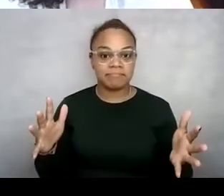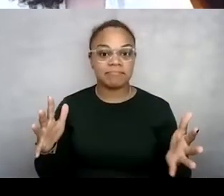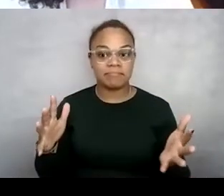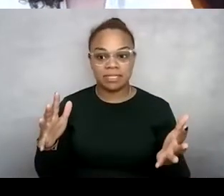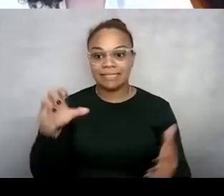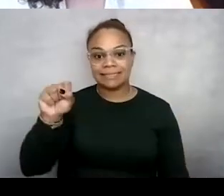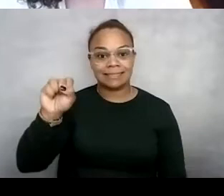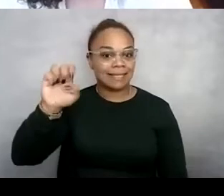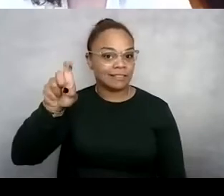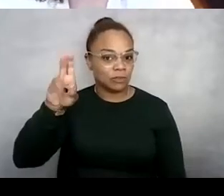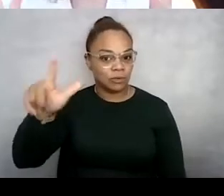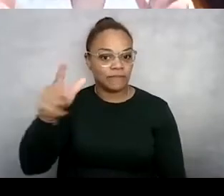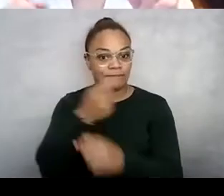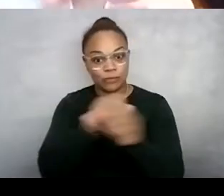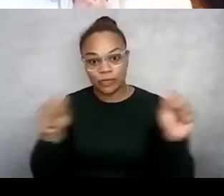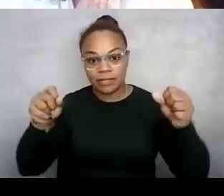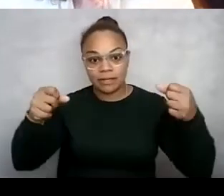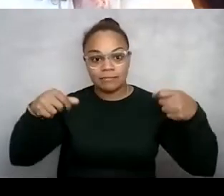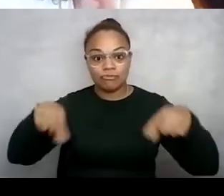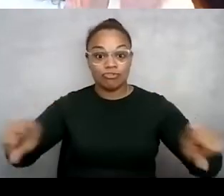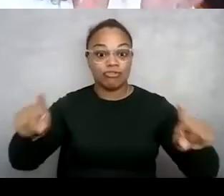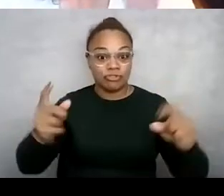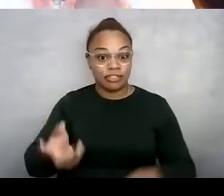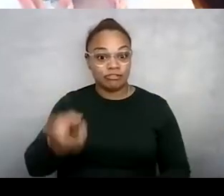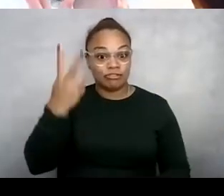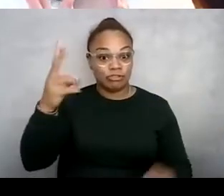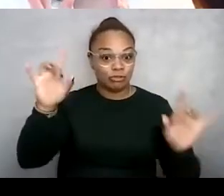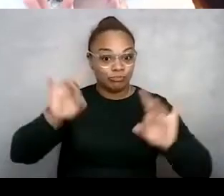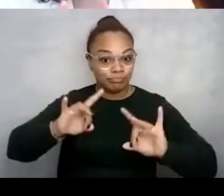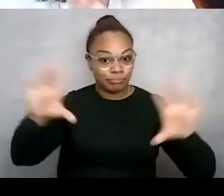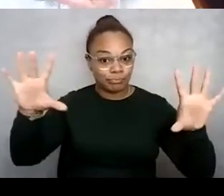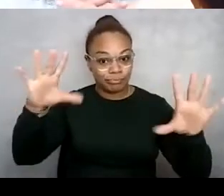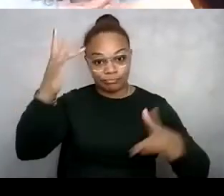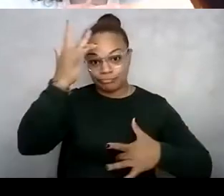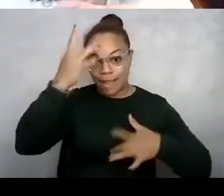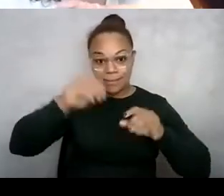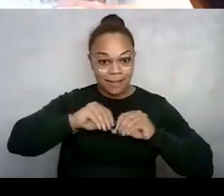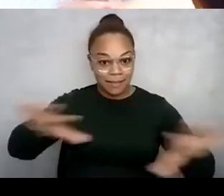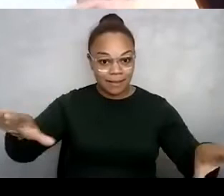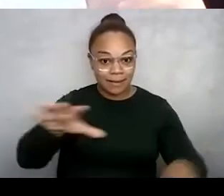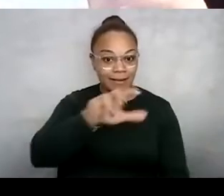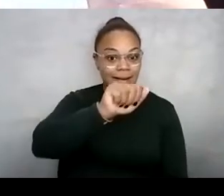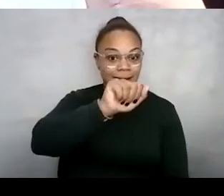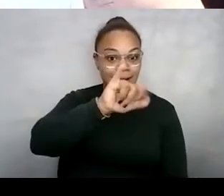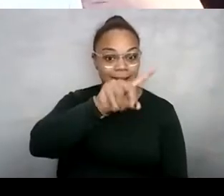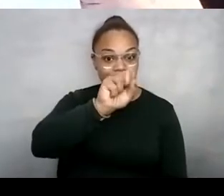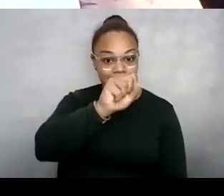sexual freedom in the two epidemics, AIDS and the current pandemic.